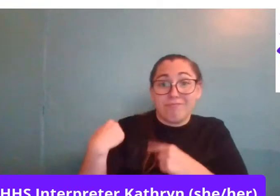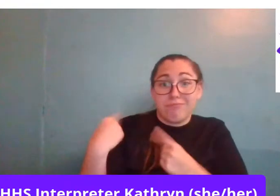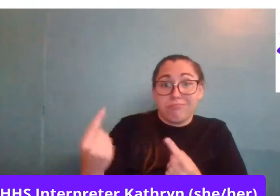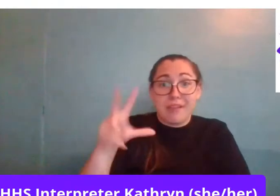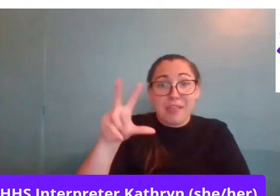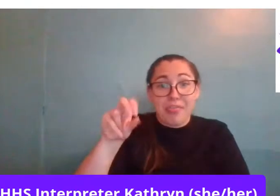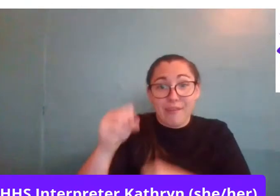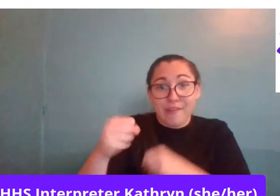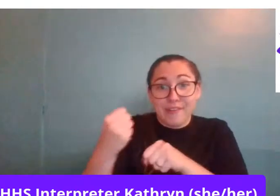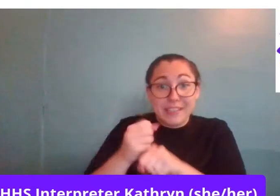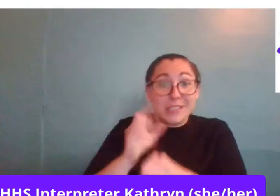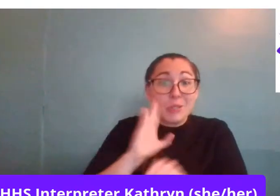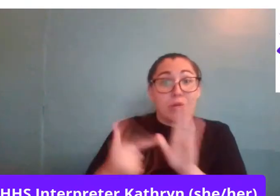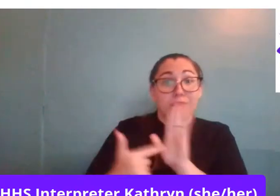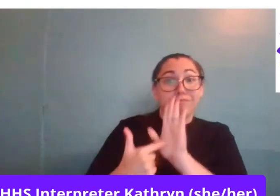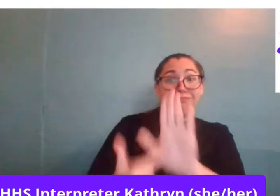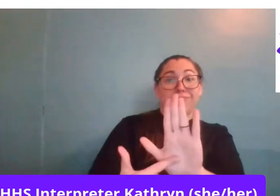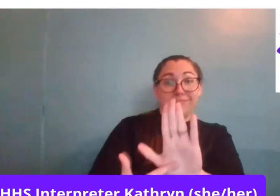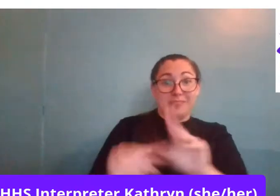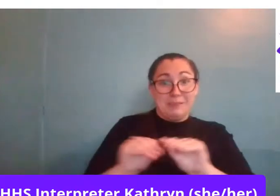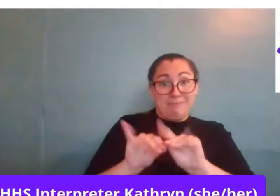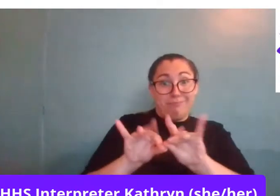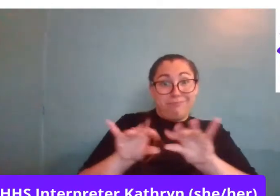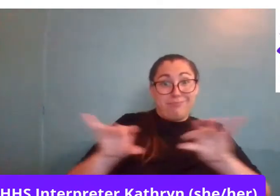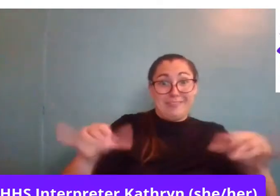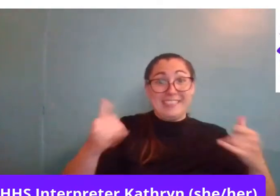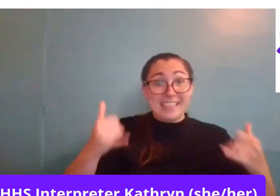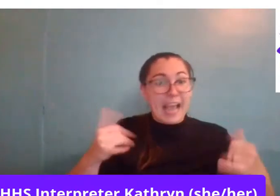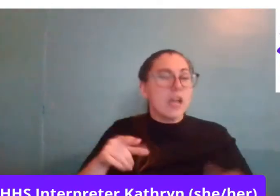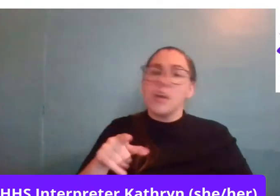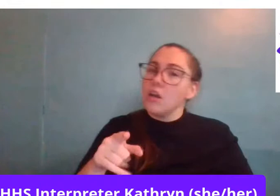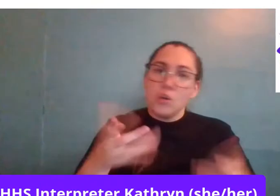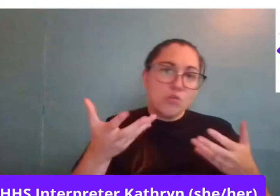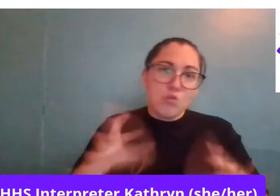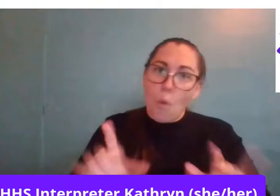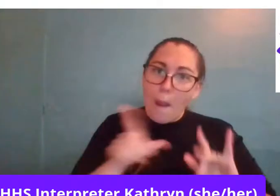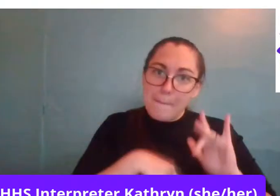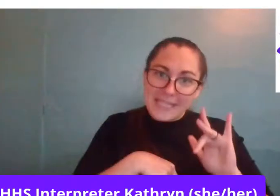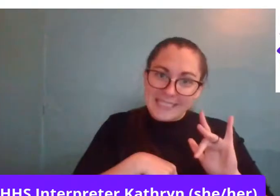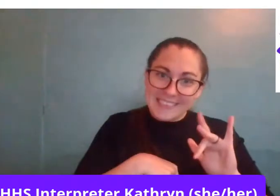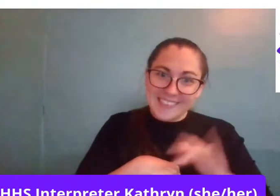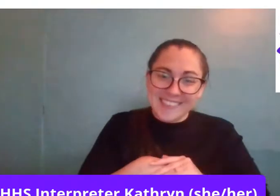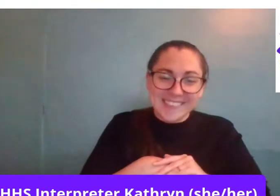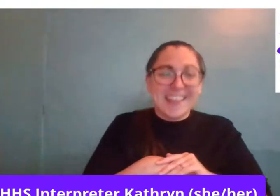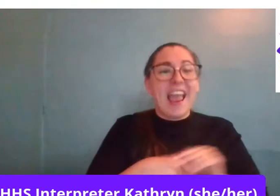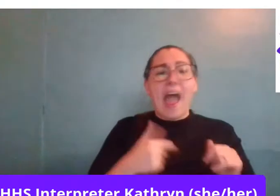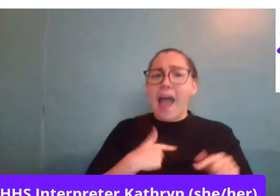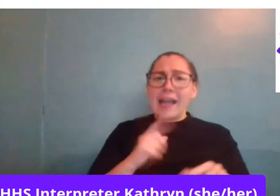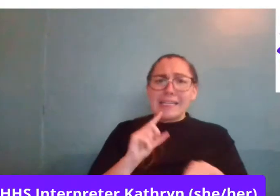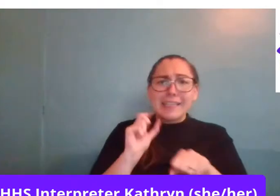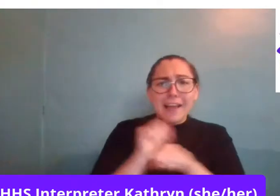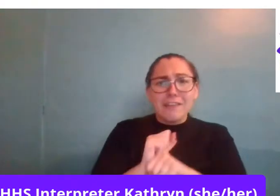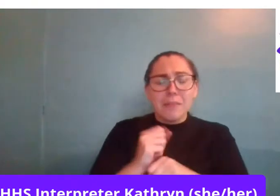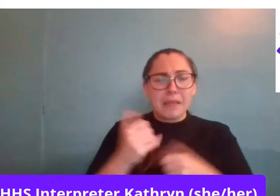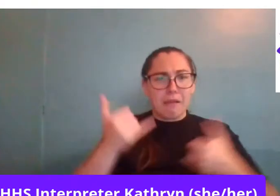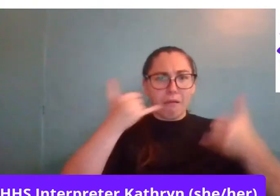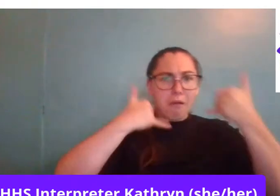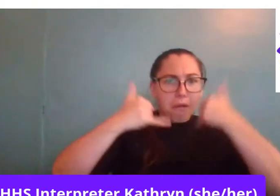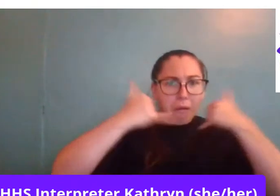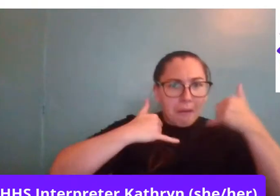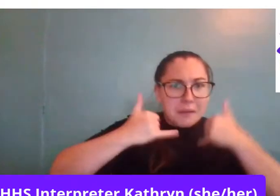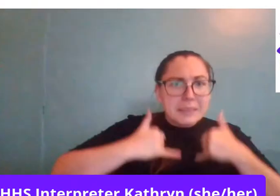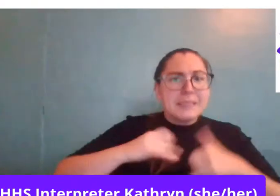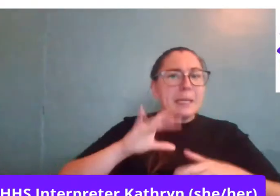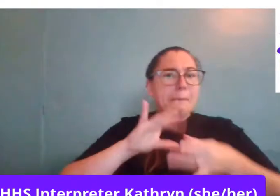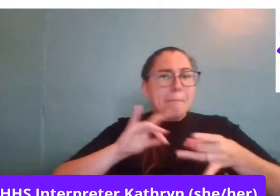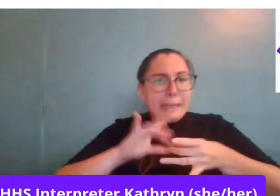to be out on tonight. So you don't want to miss this. And like I say, I have definitely been getting calls and messages and